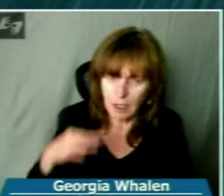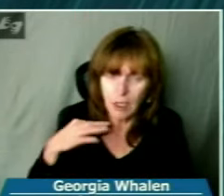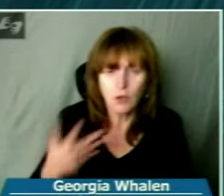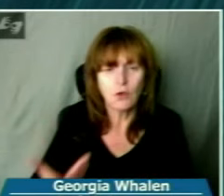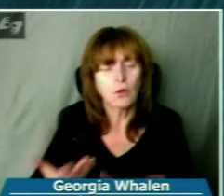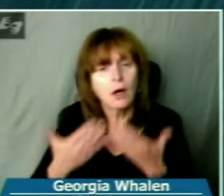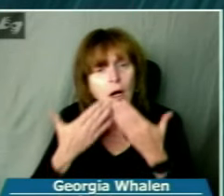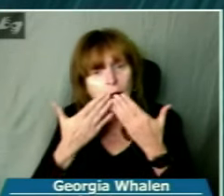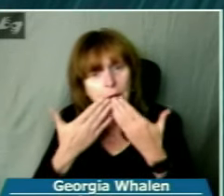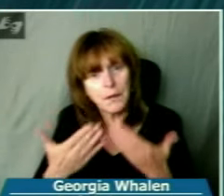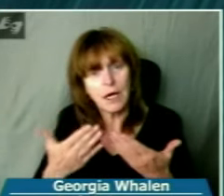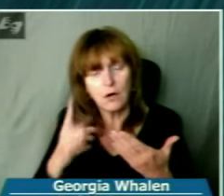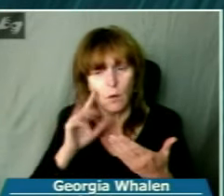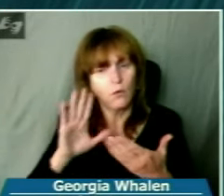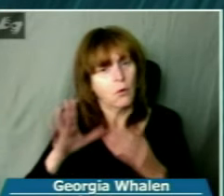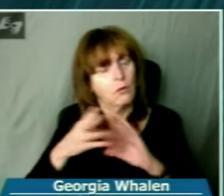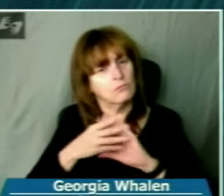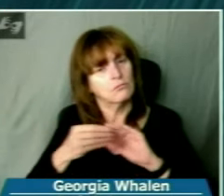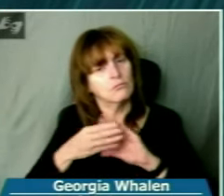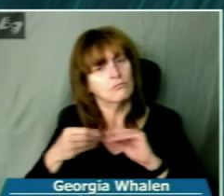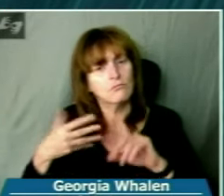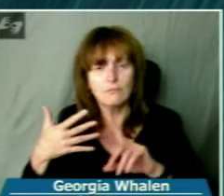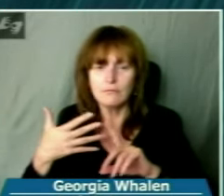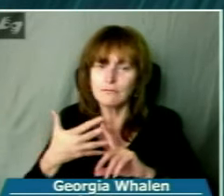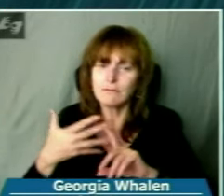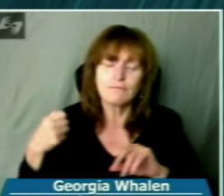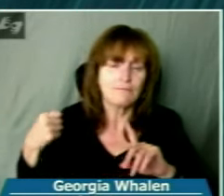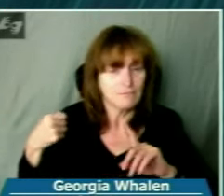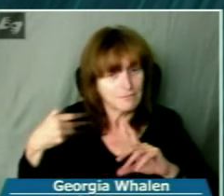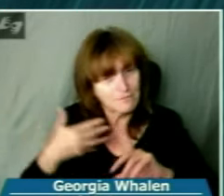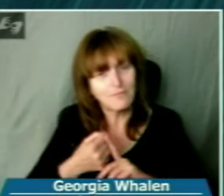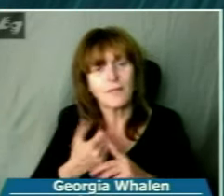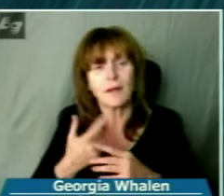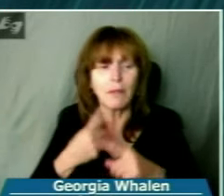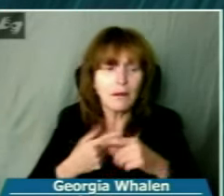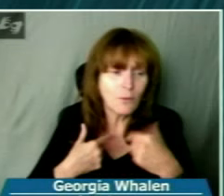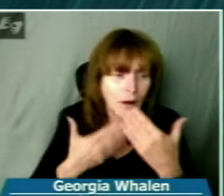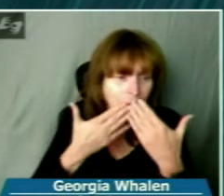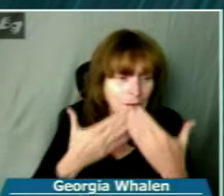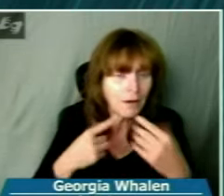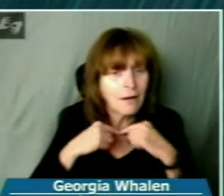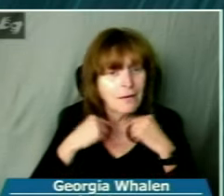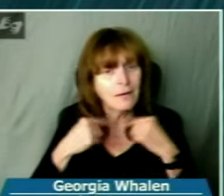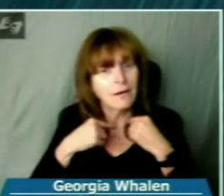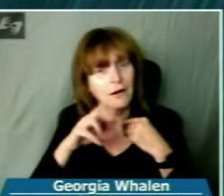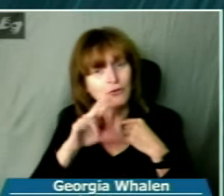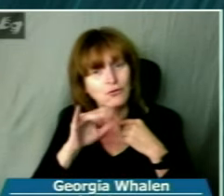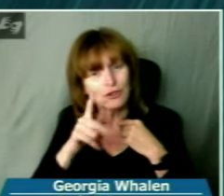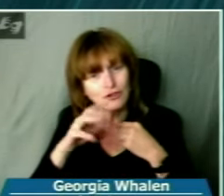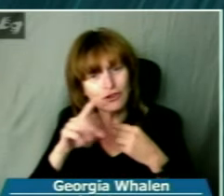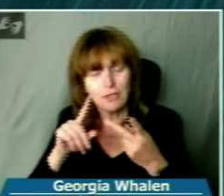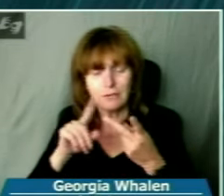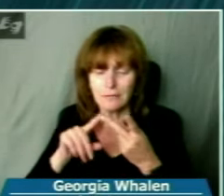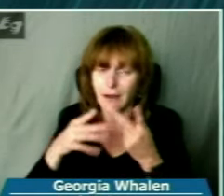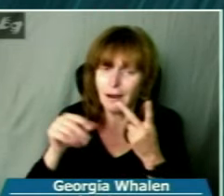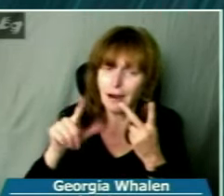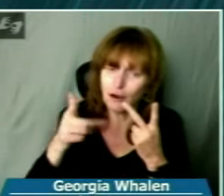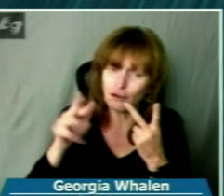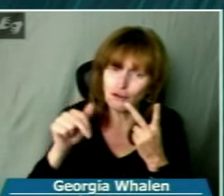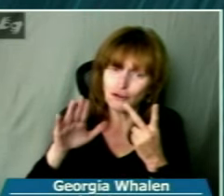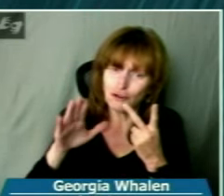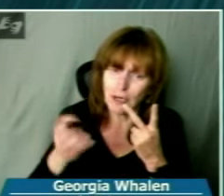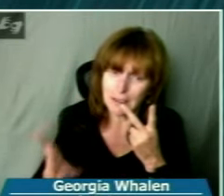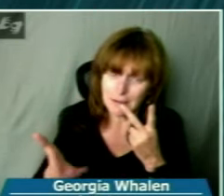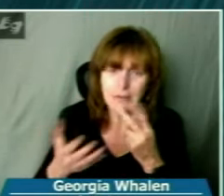those final words. And a very special thank you to Brother Richard McPhee and Grace Mader, our special guests this evening, who were able to